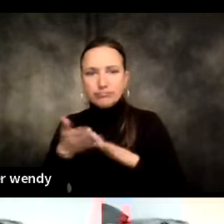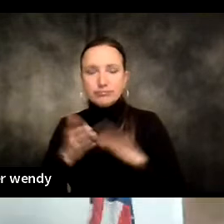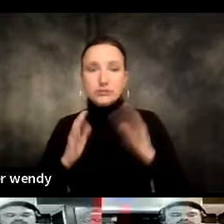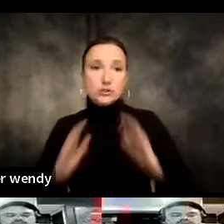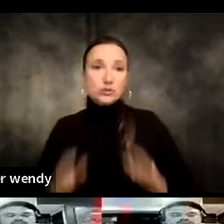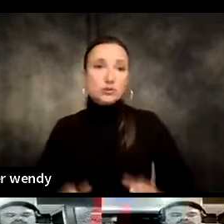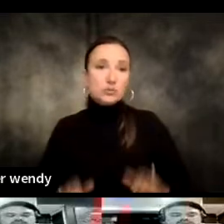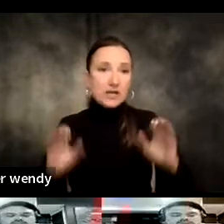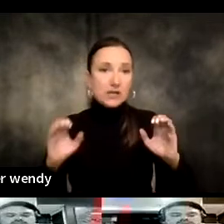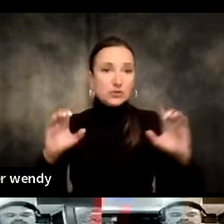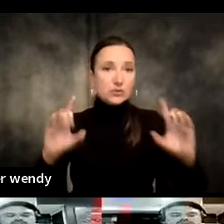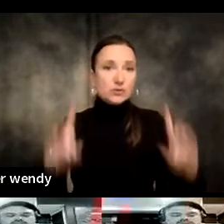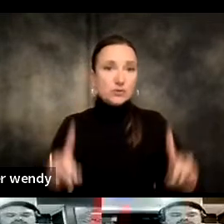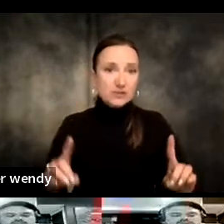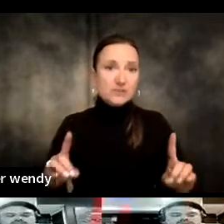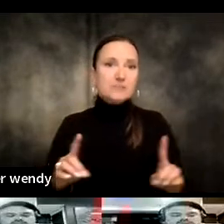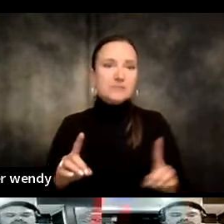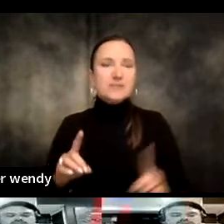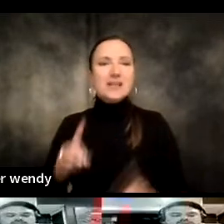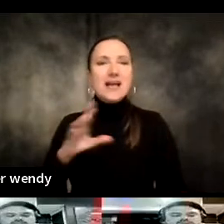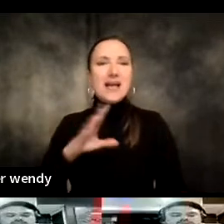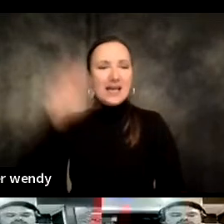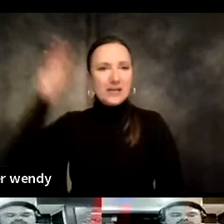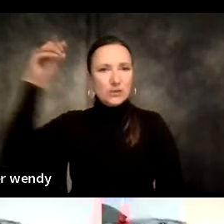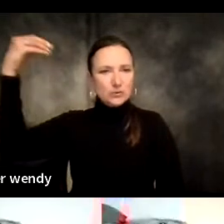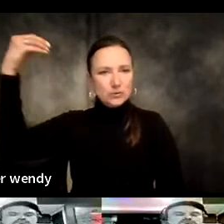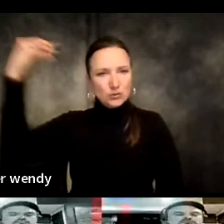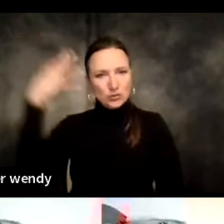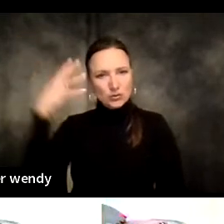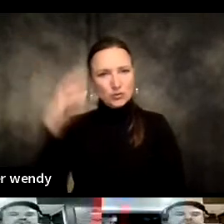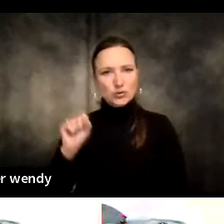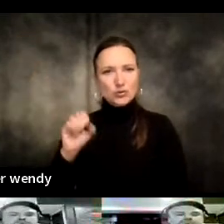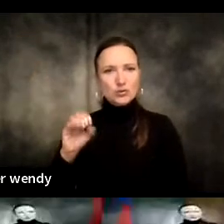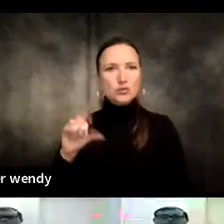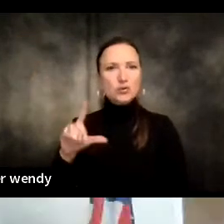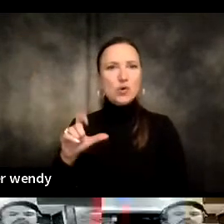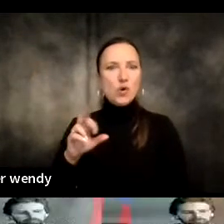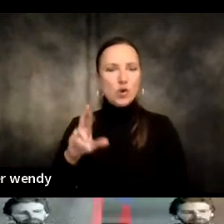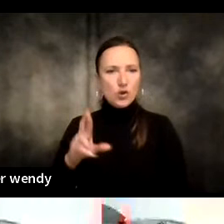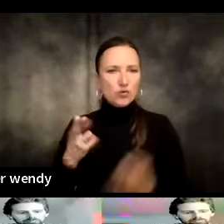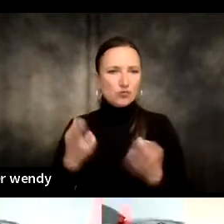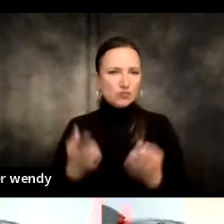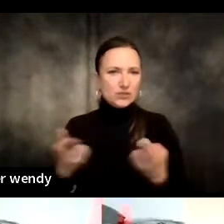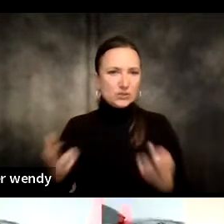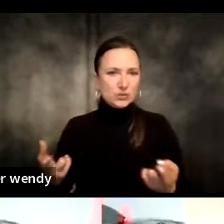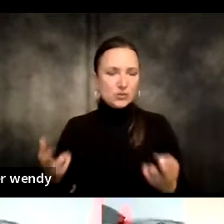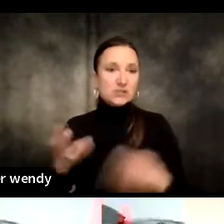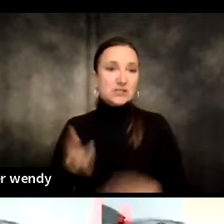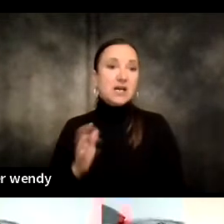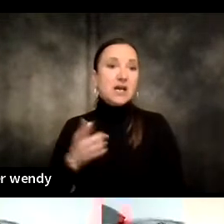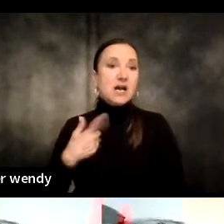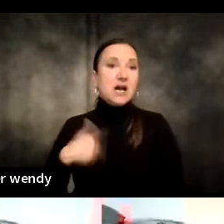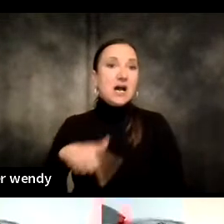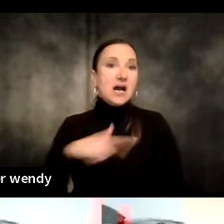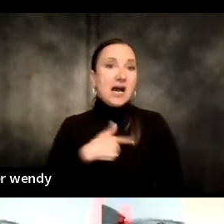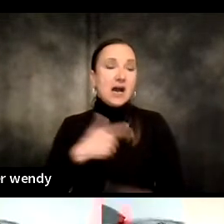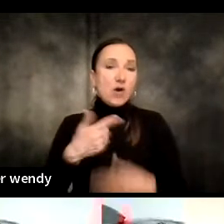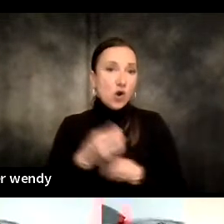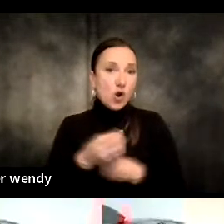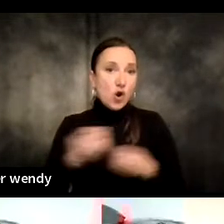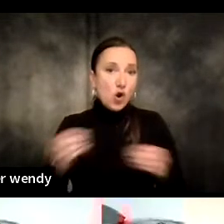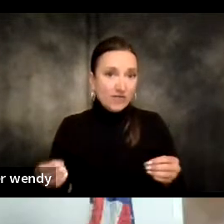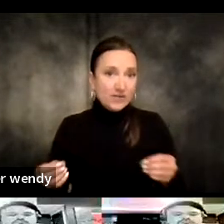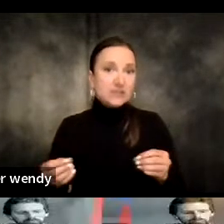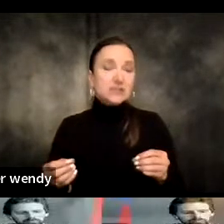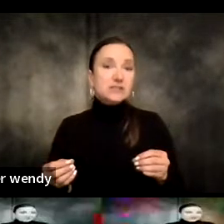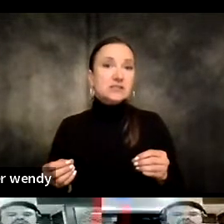education, and solar energy resources. Our office, as I said, as we were